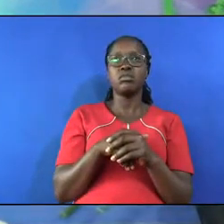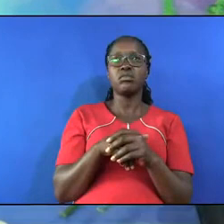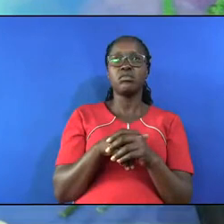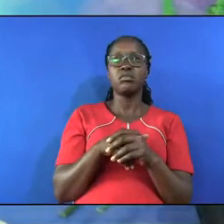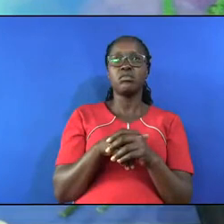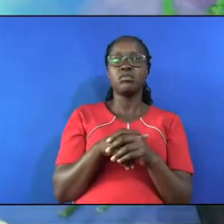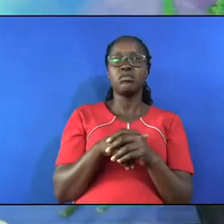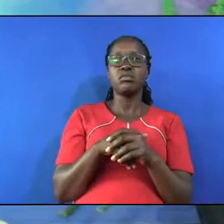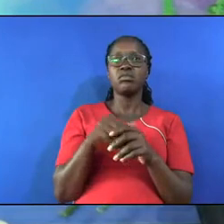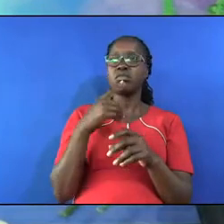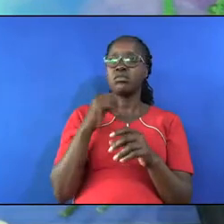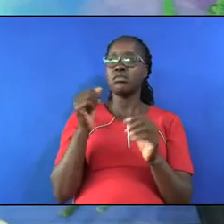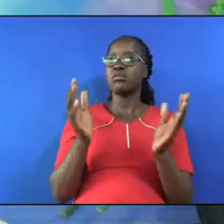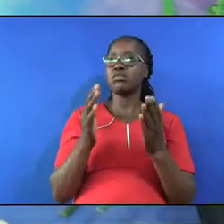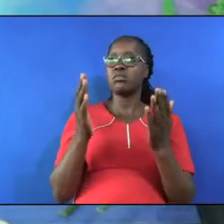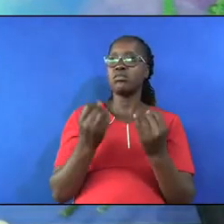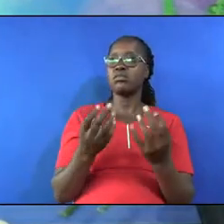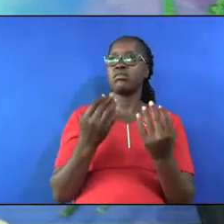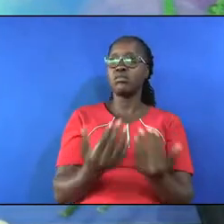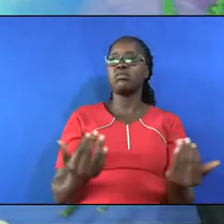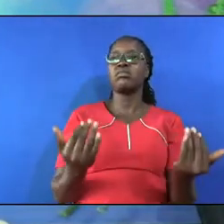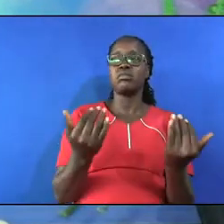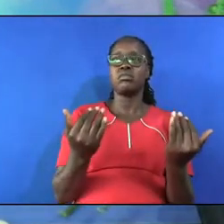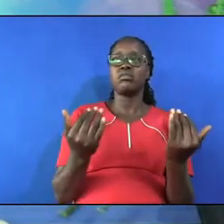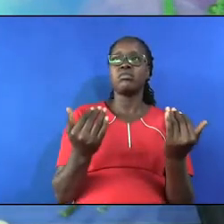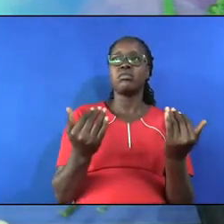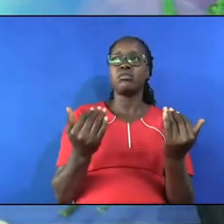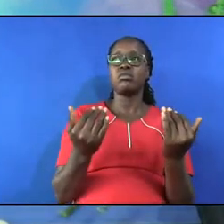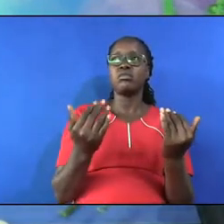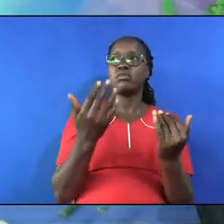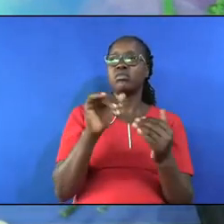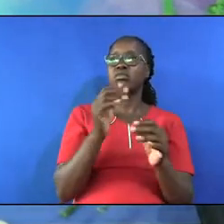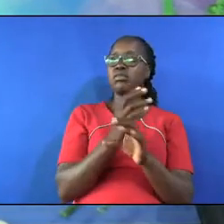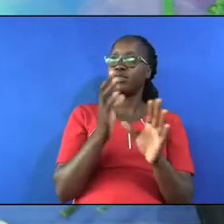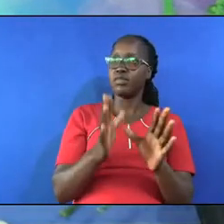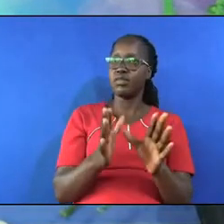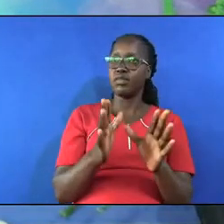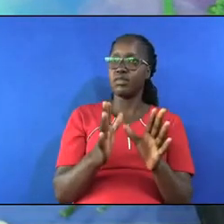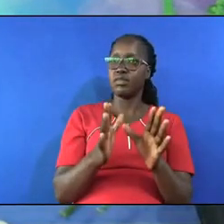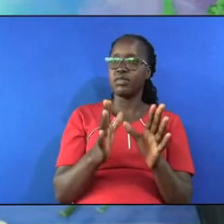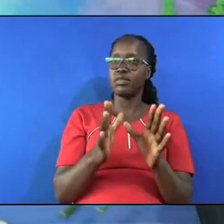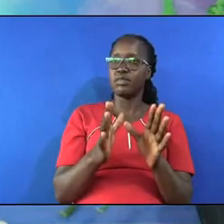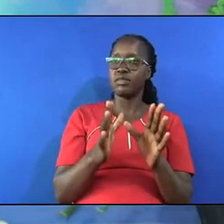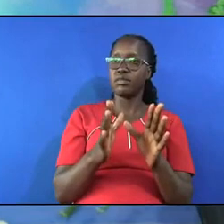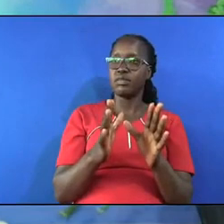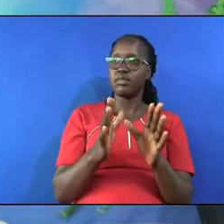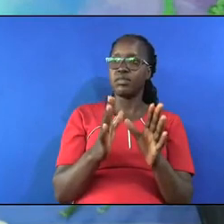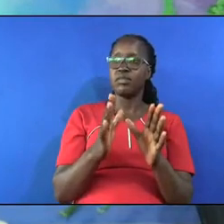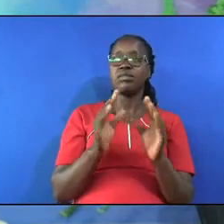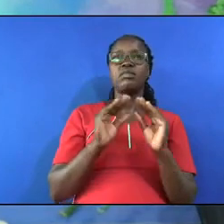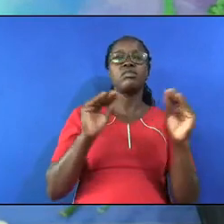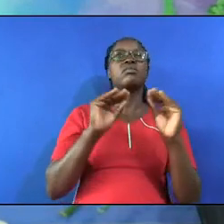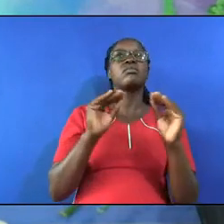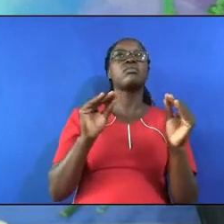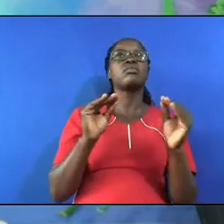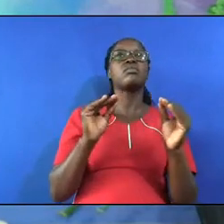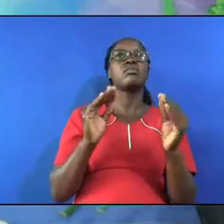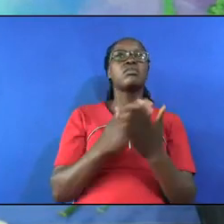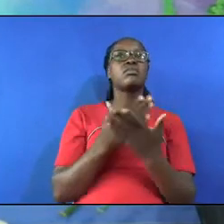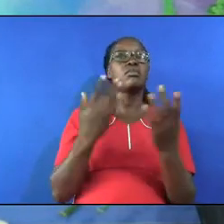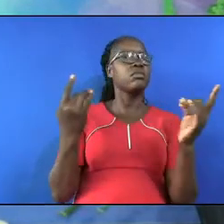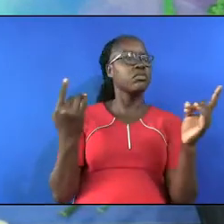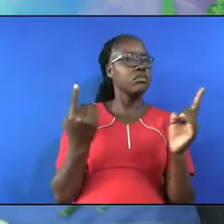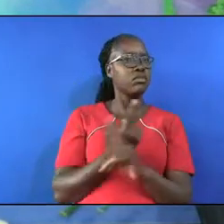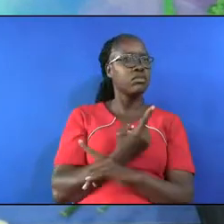it is so saddening that many of our children are taking this road, and yet Christ calls us to something that is totally, totally